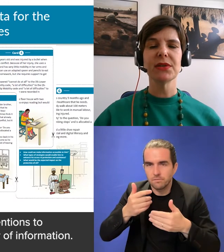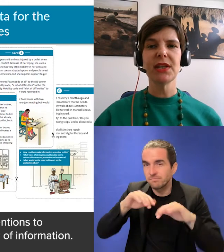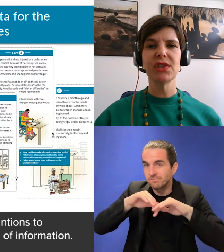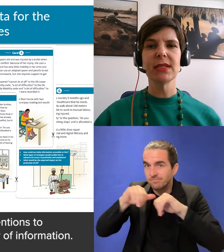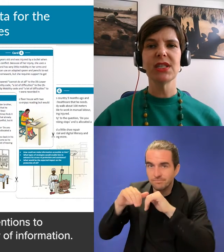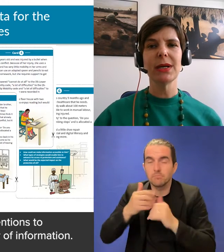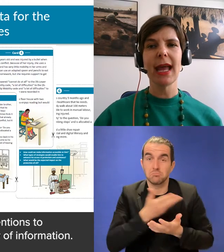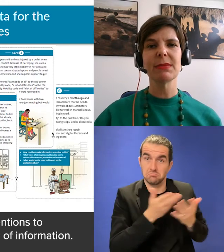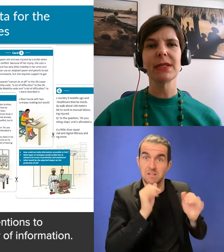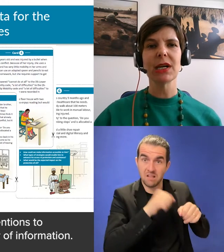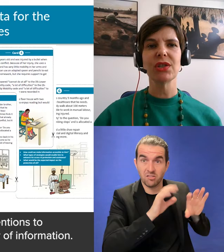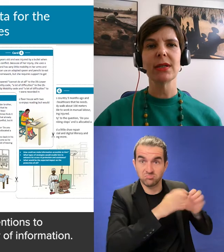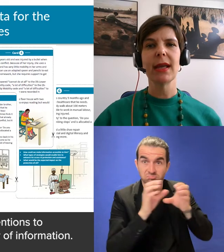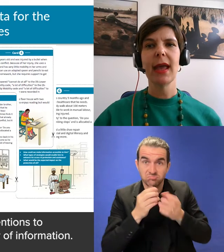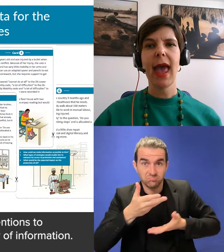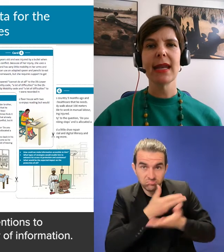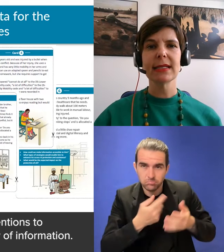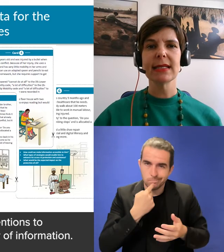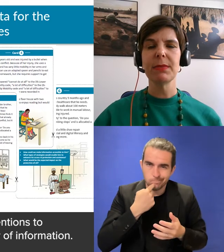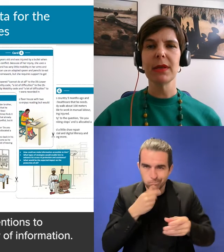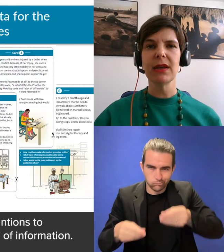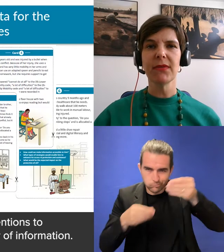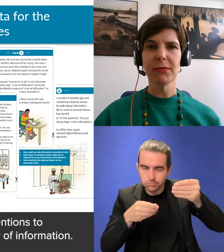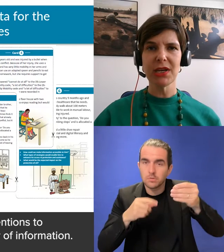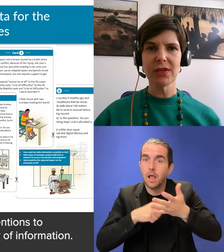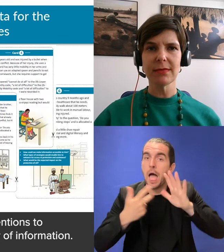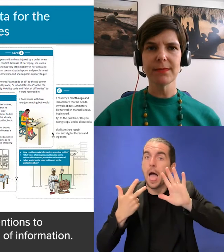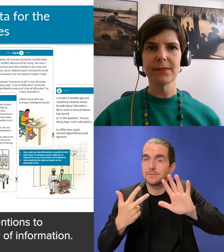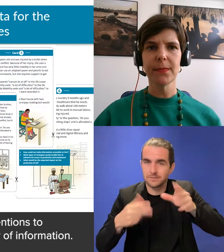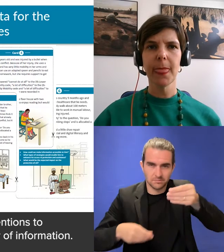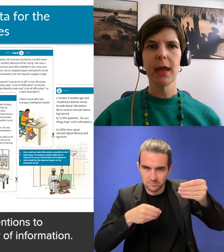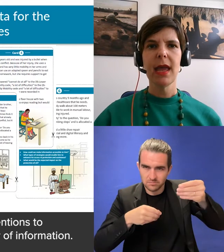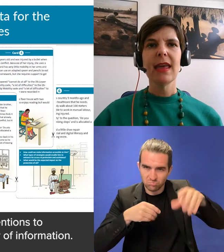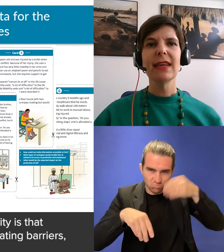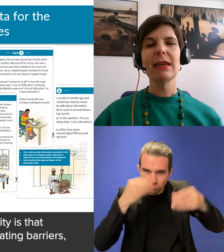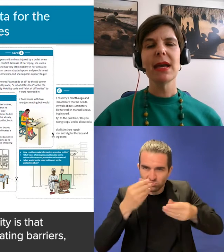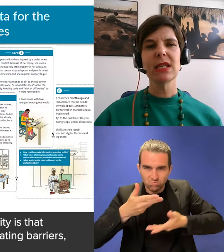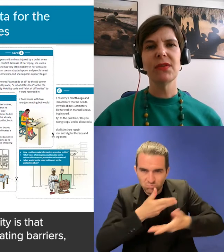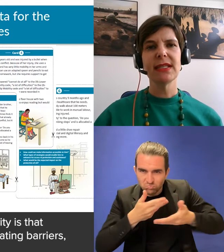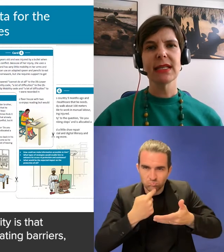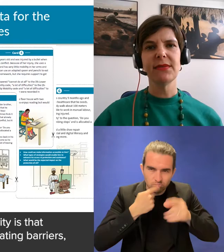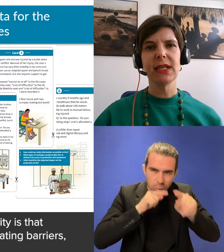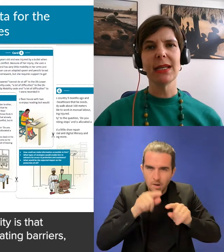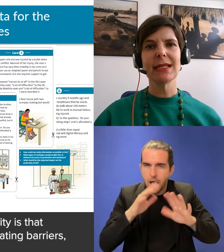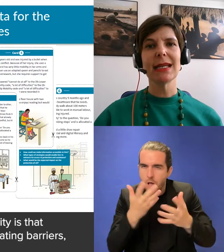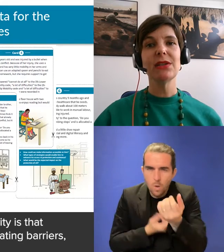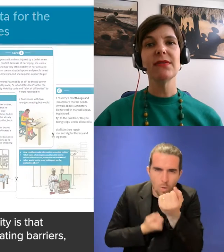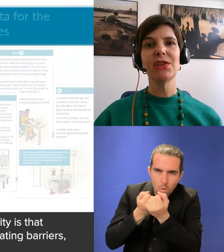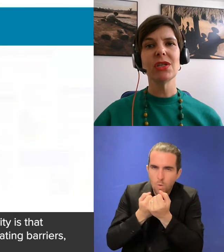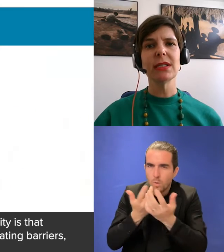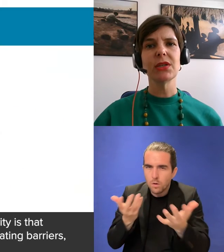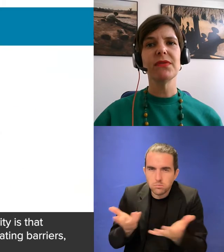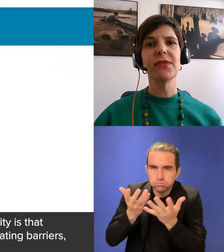identify interventions to enhance protection and accessibility of information. The key message of this activity is